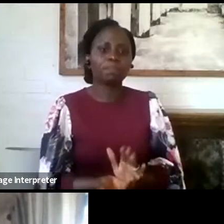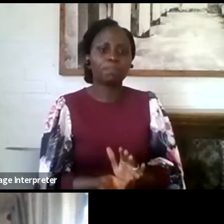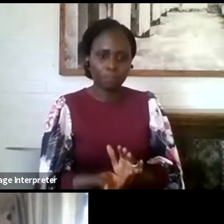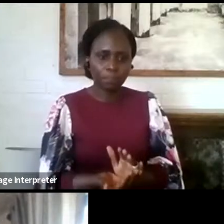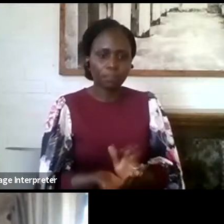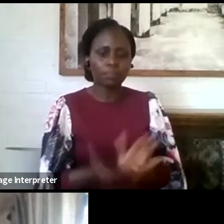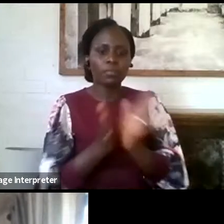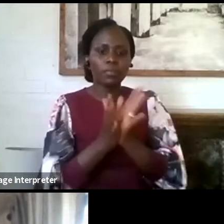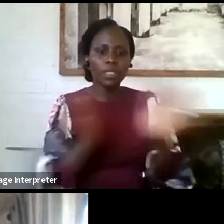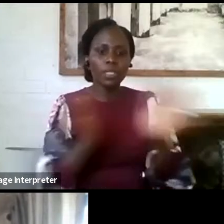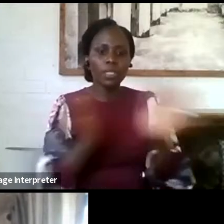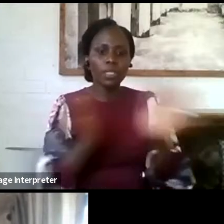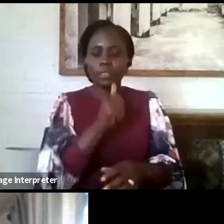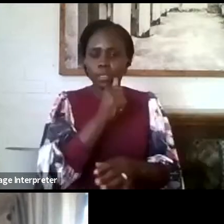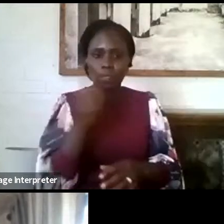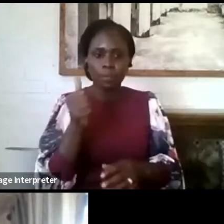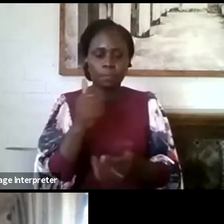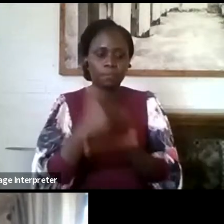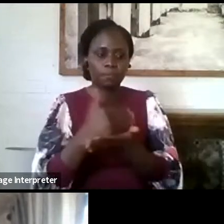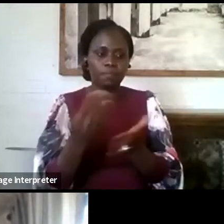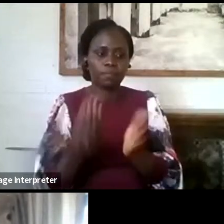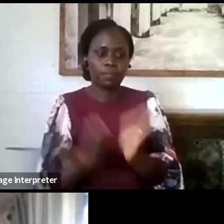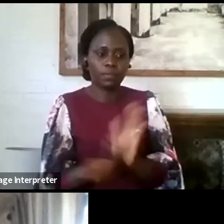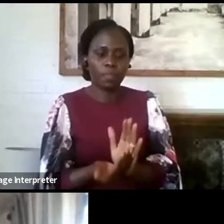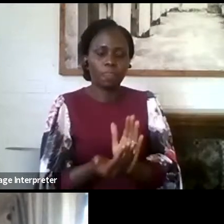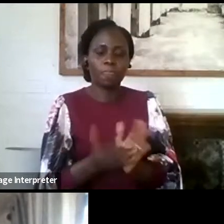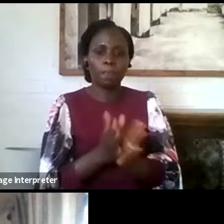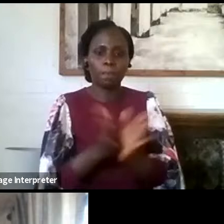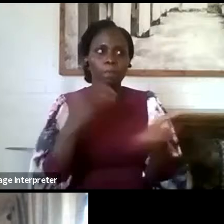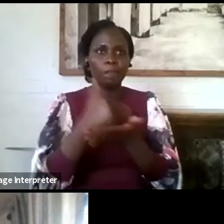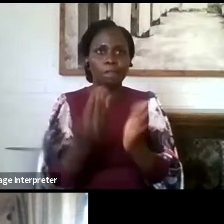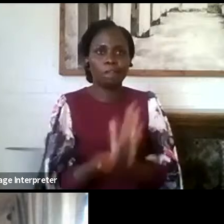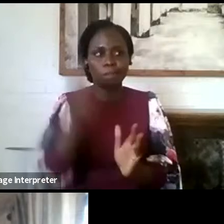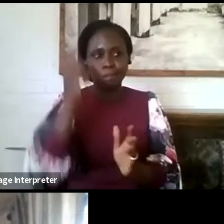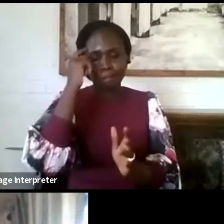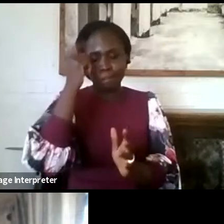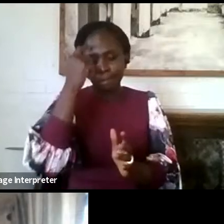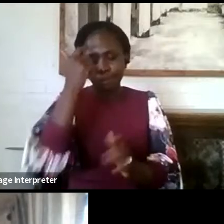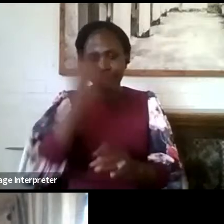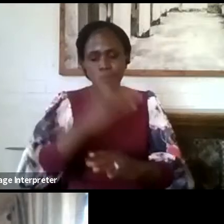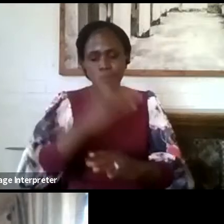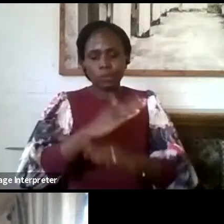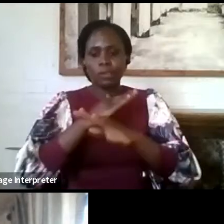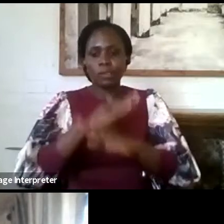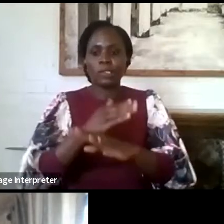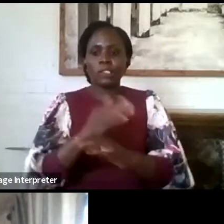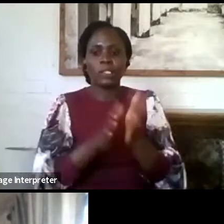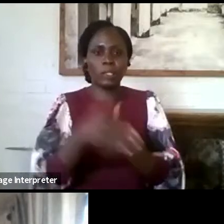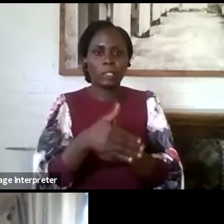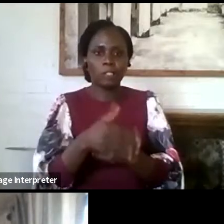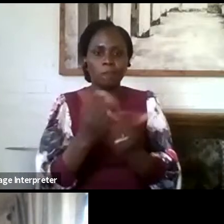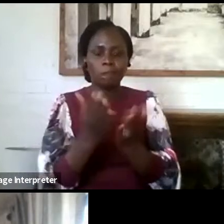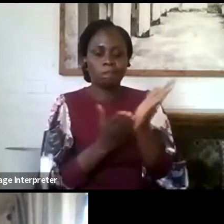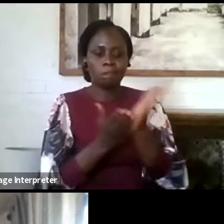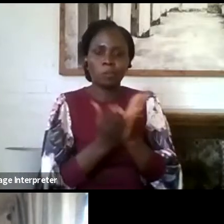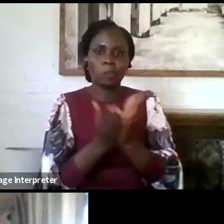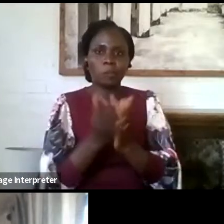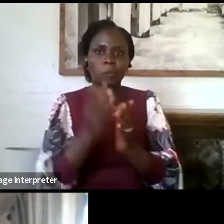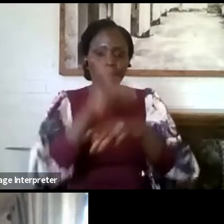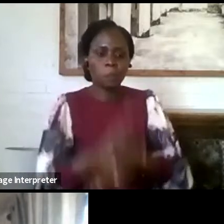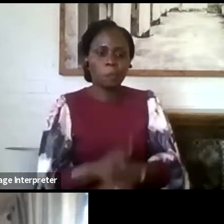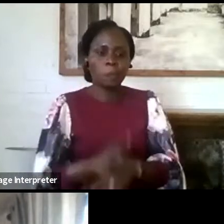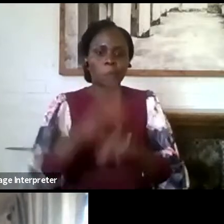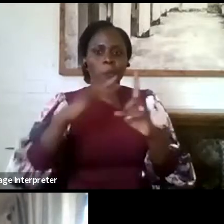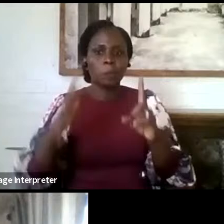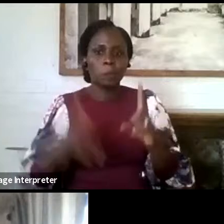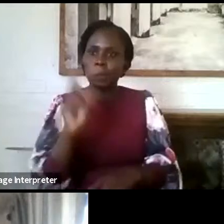think governments need to not restrict access to services based on digital ID. We advocate that